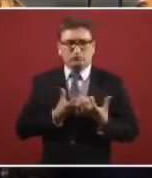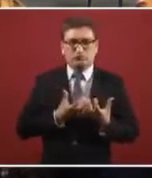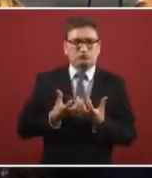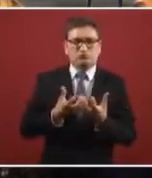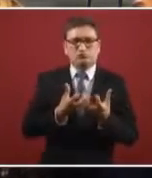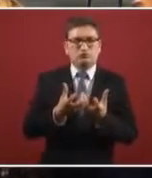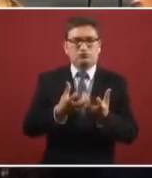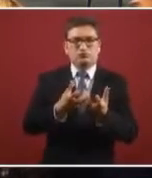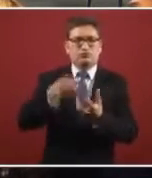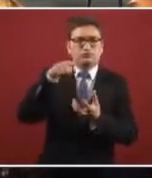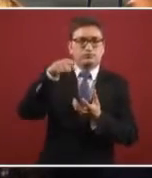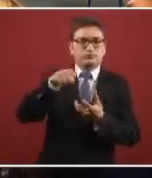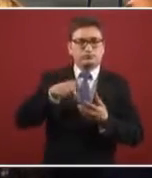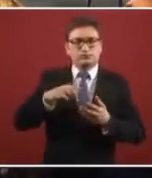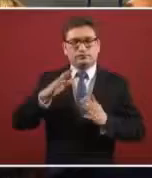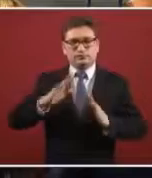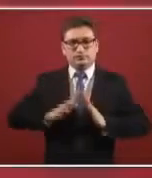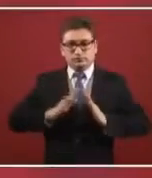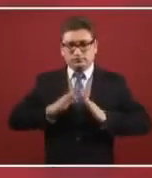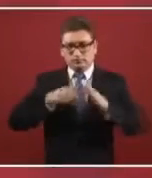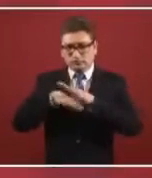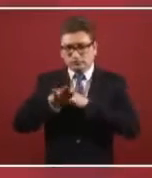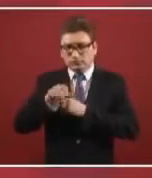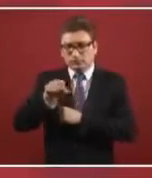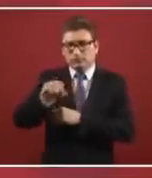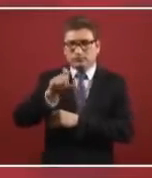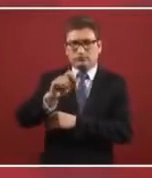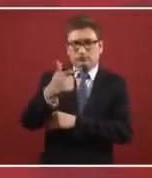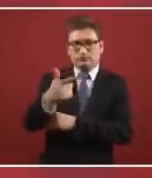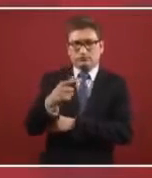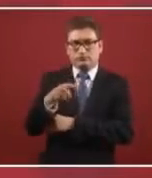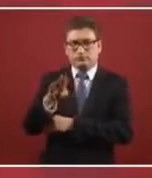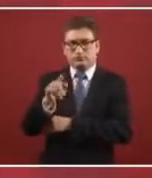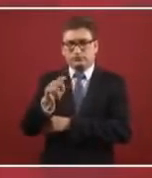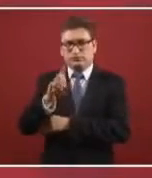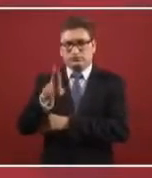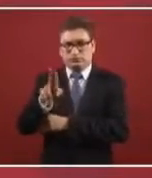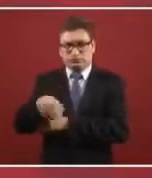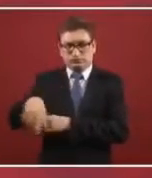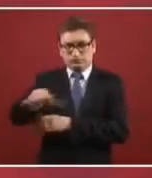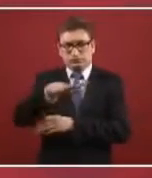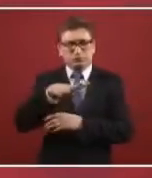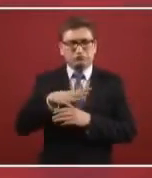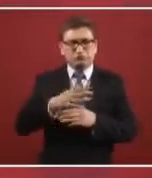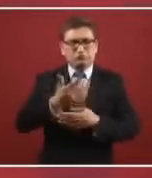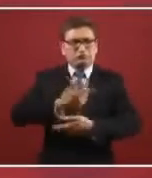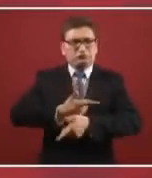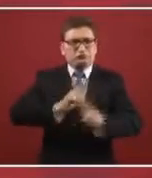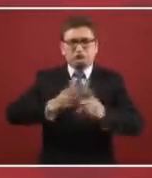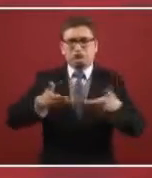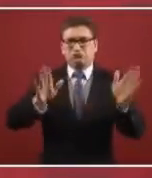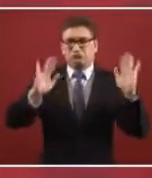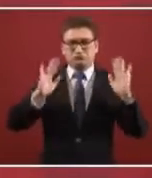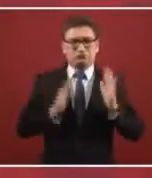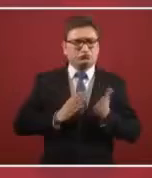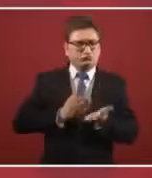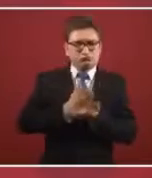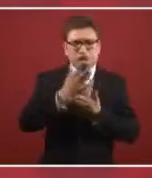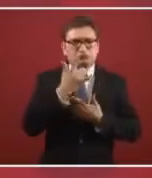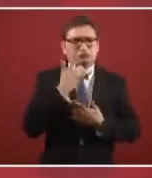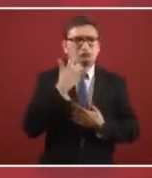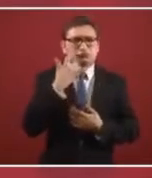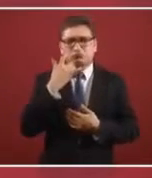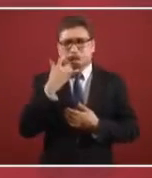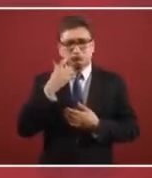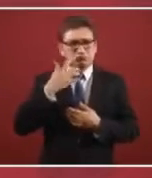recorrido we en las came in instalaciones and del we, 27 with the Batallón, parents, we went in donde no and hubo walked limitación through alguna that area para where there was entrar no a